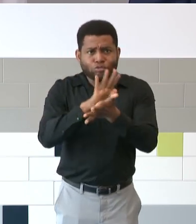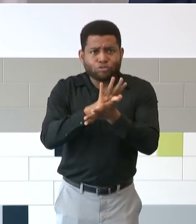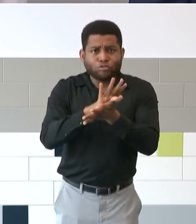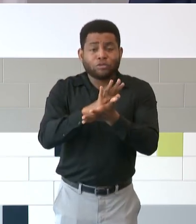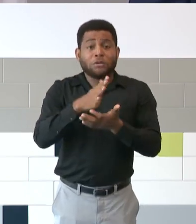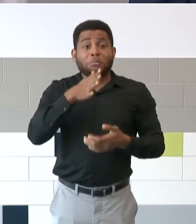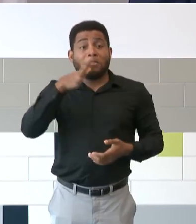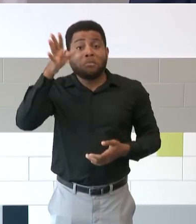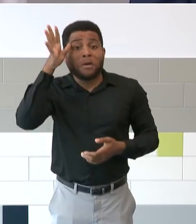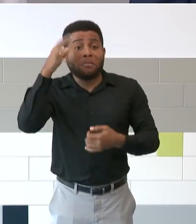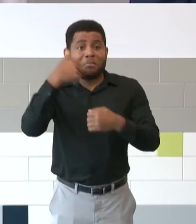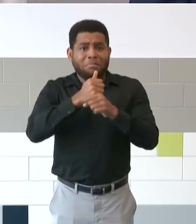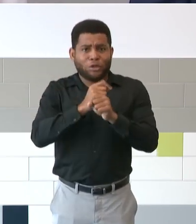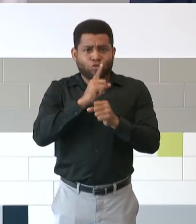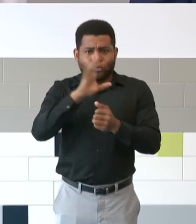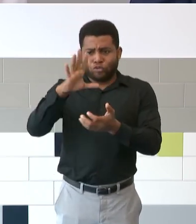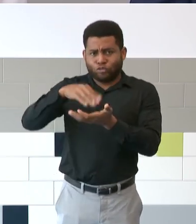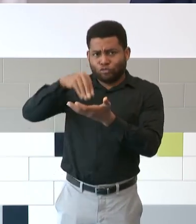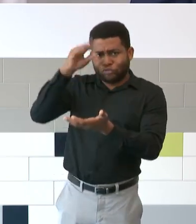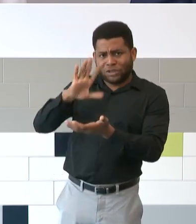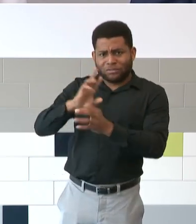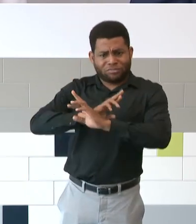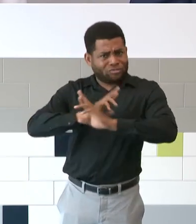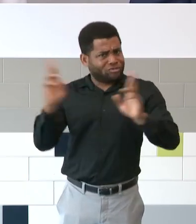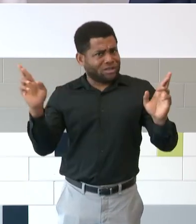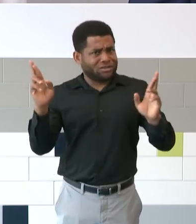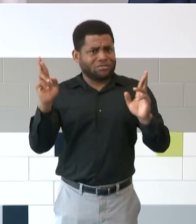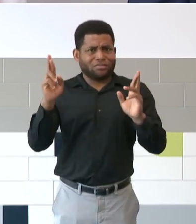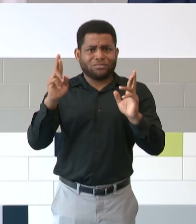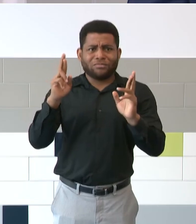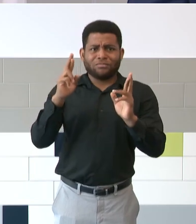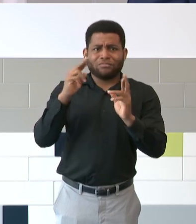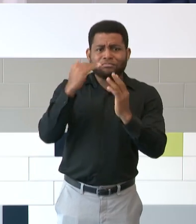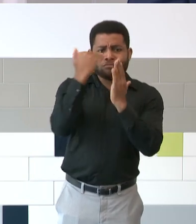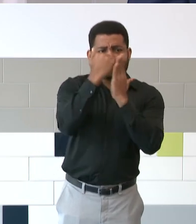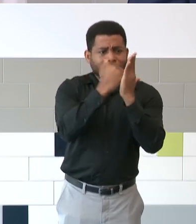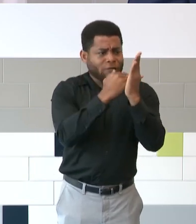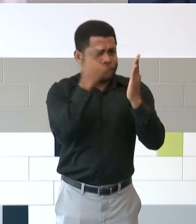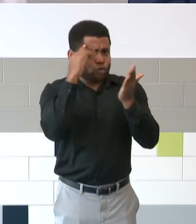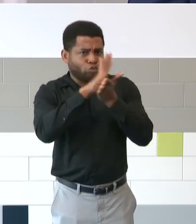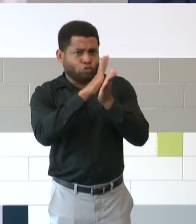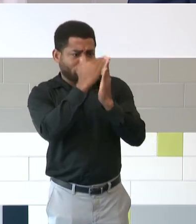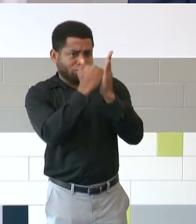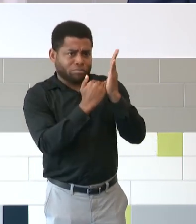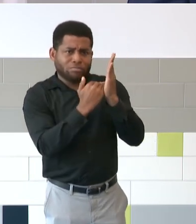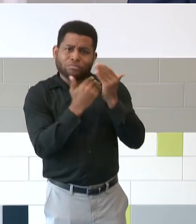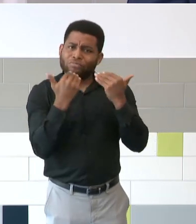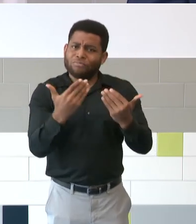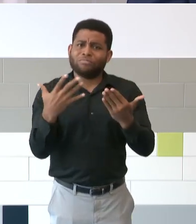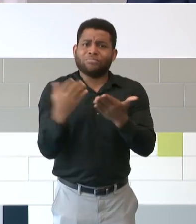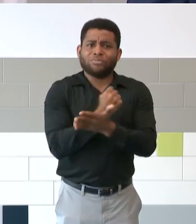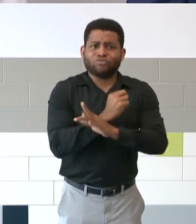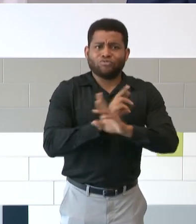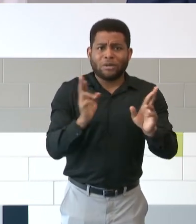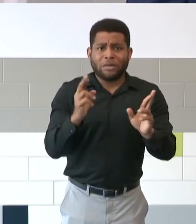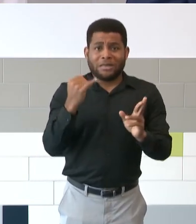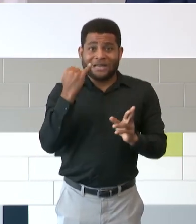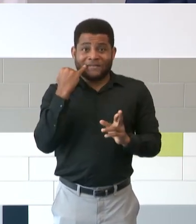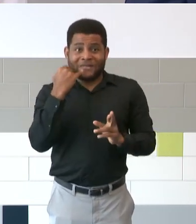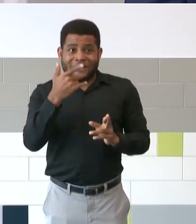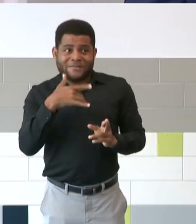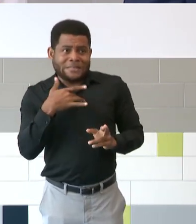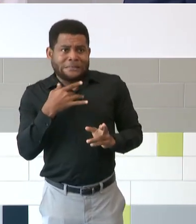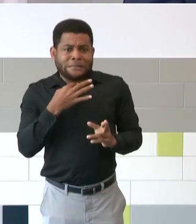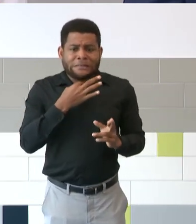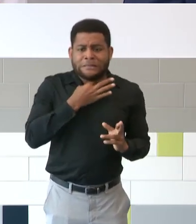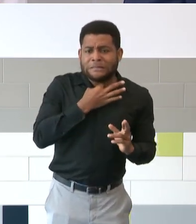and status and what your kids need to start school, and to reach out to us if you have any questions.